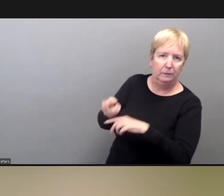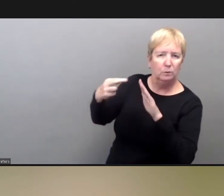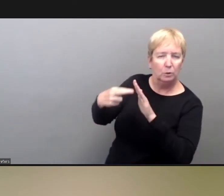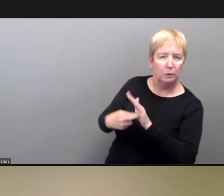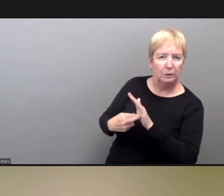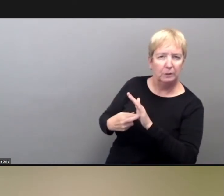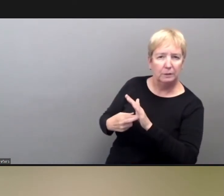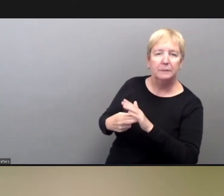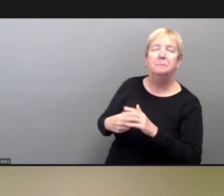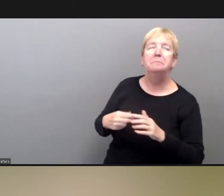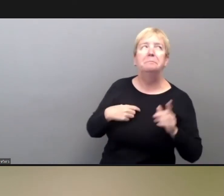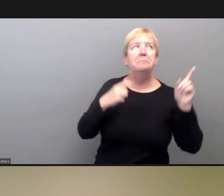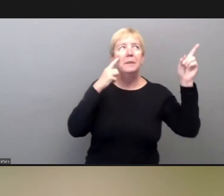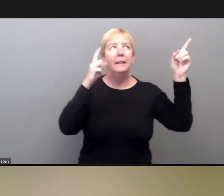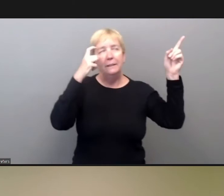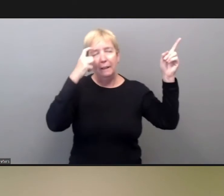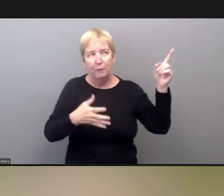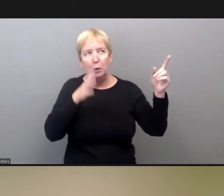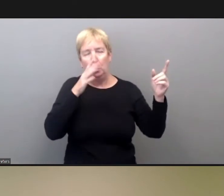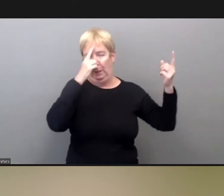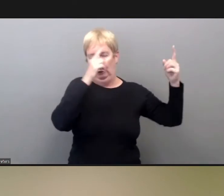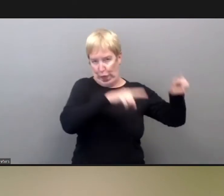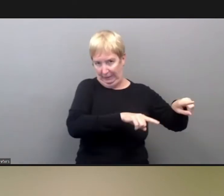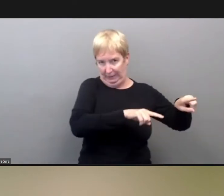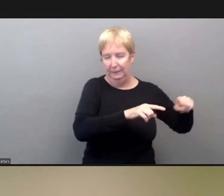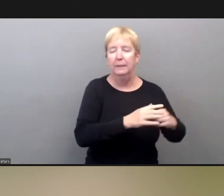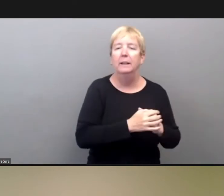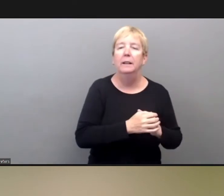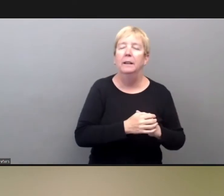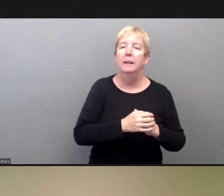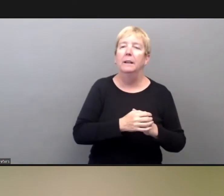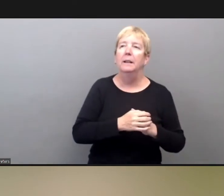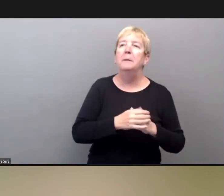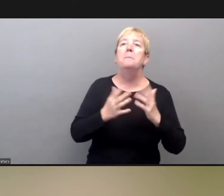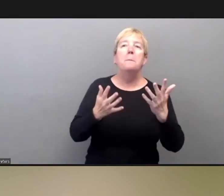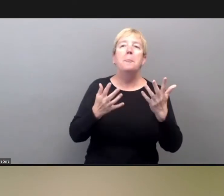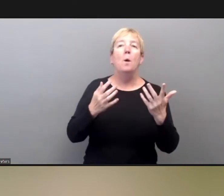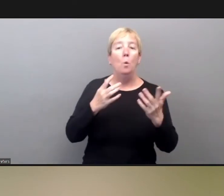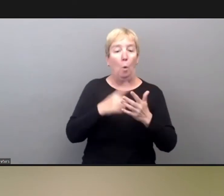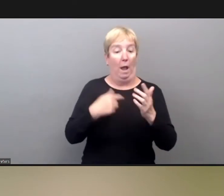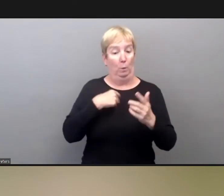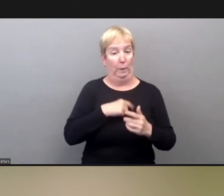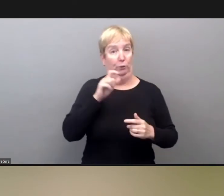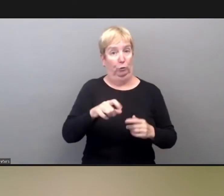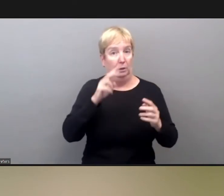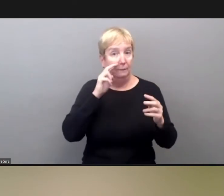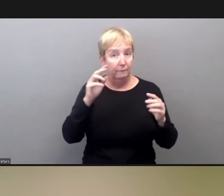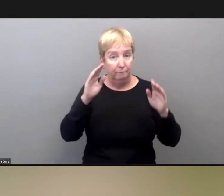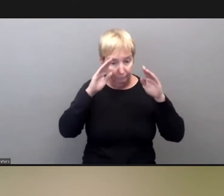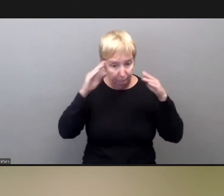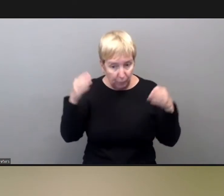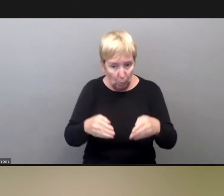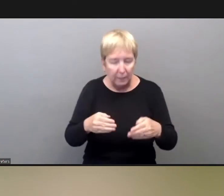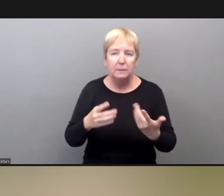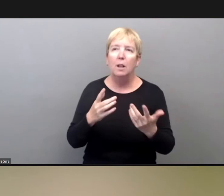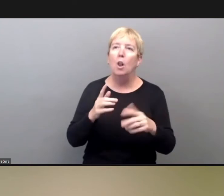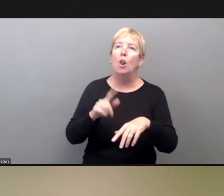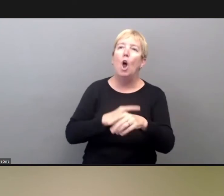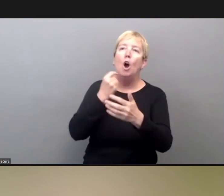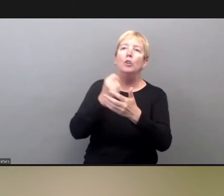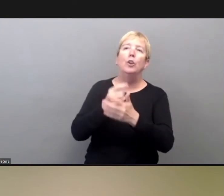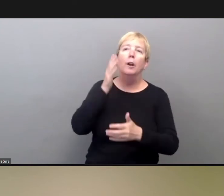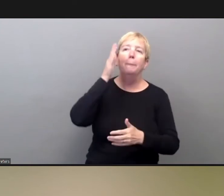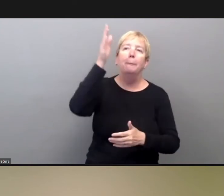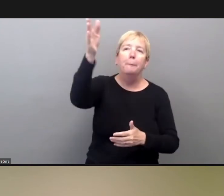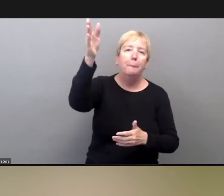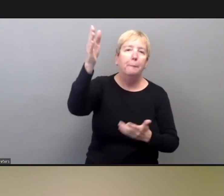would agree that what we really need to figure out is longer term solutions to manage this pandemic, things we can live